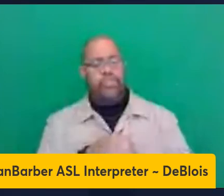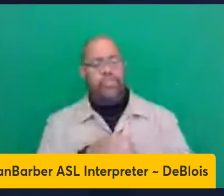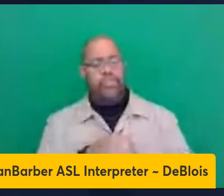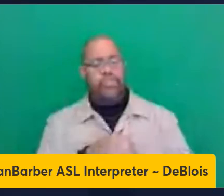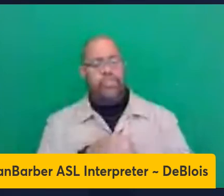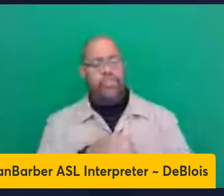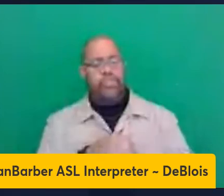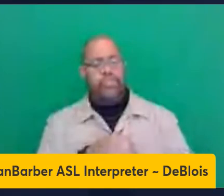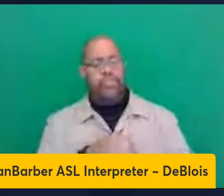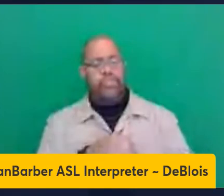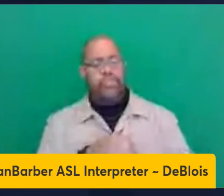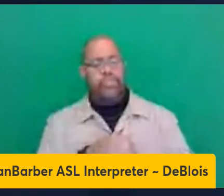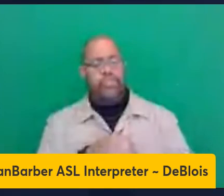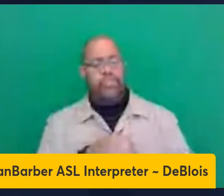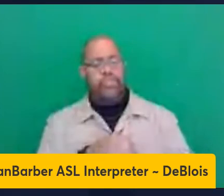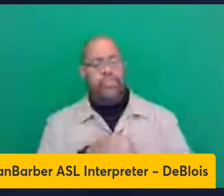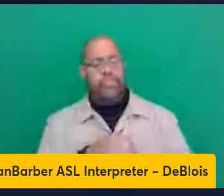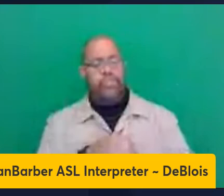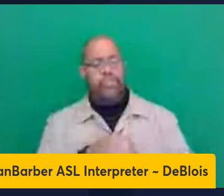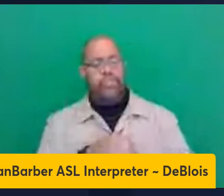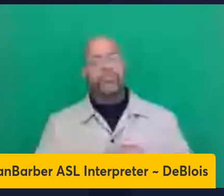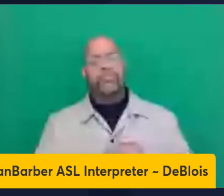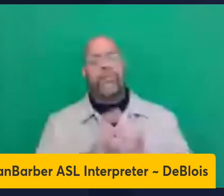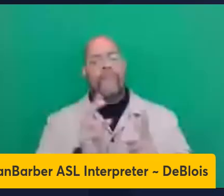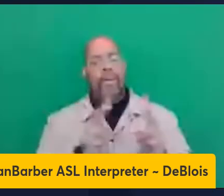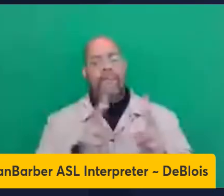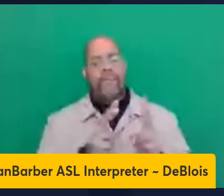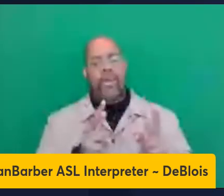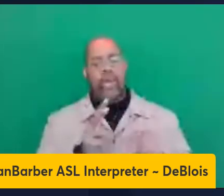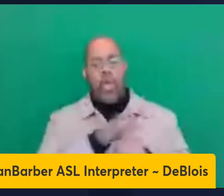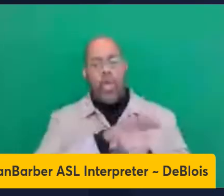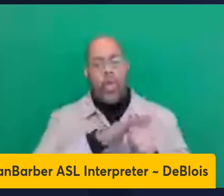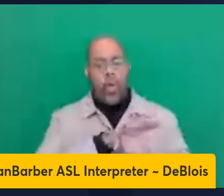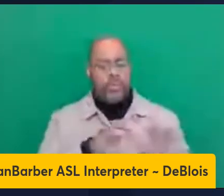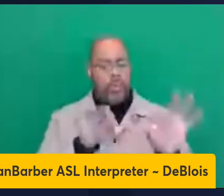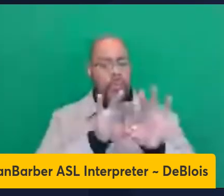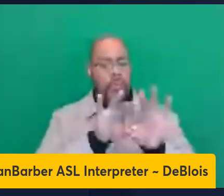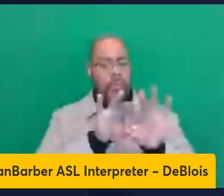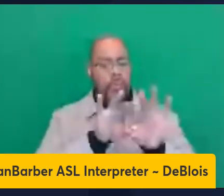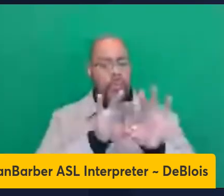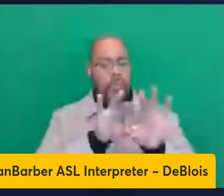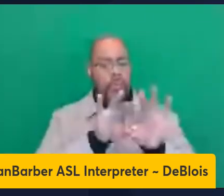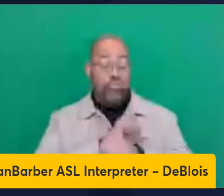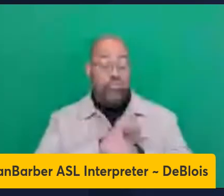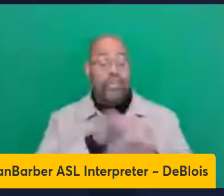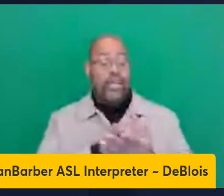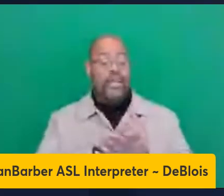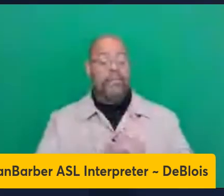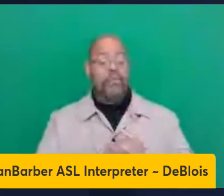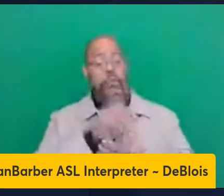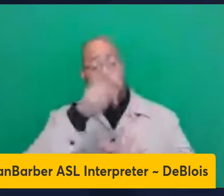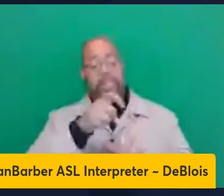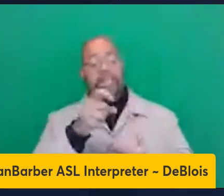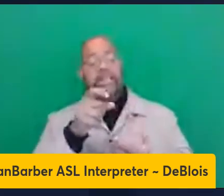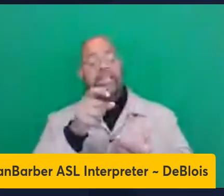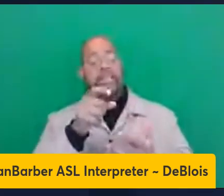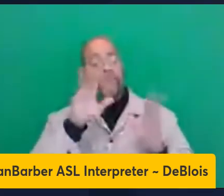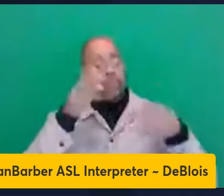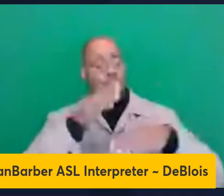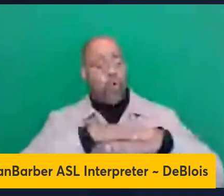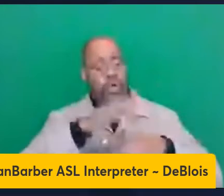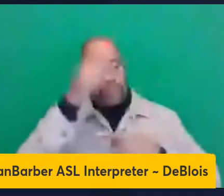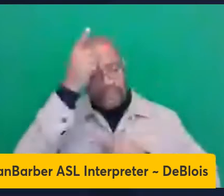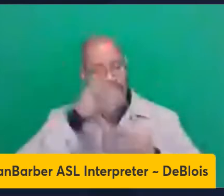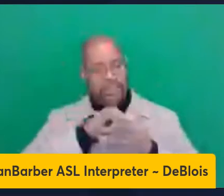which are very much locally relevant. So, yes, it is true that you need to focus on diseases that are relevant in order for you